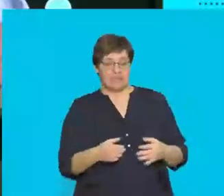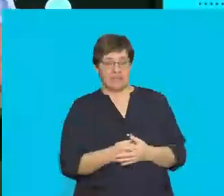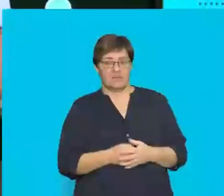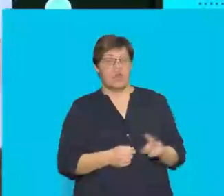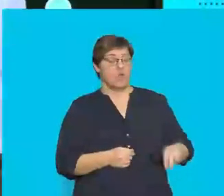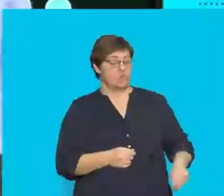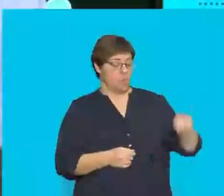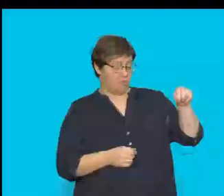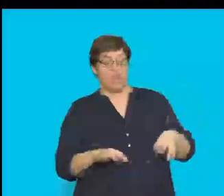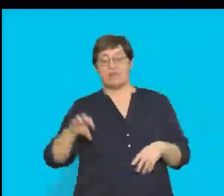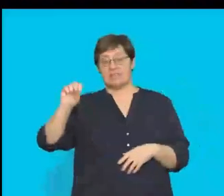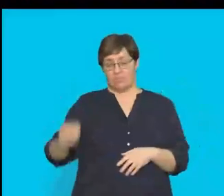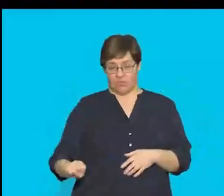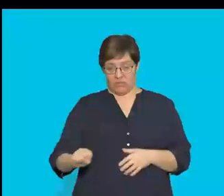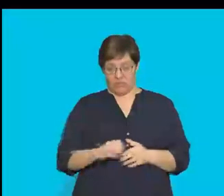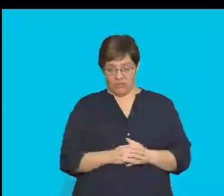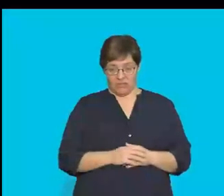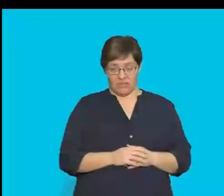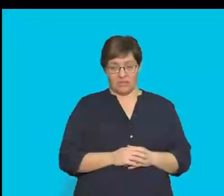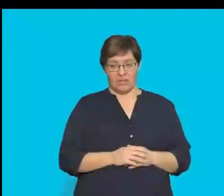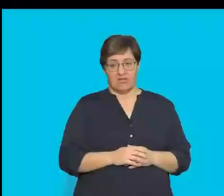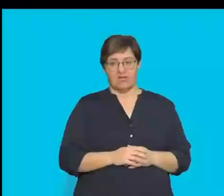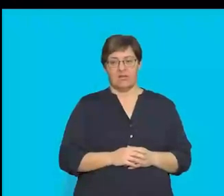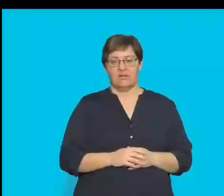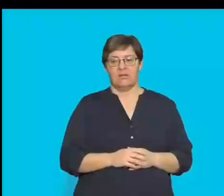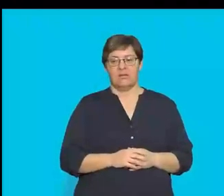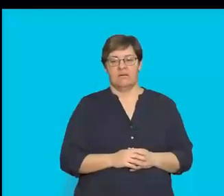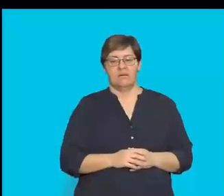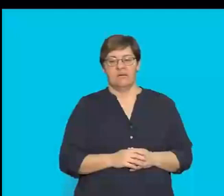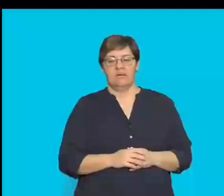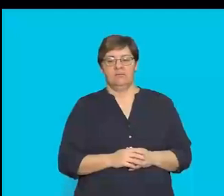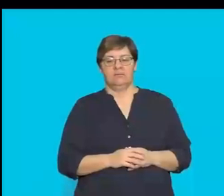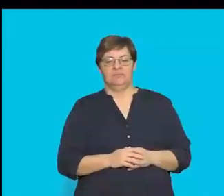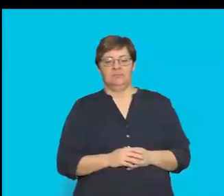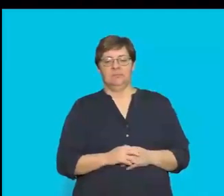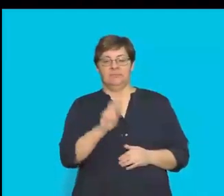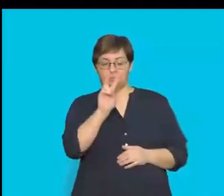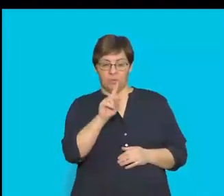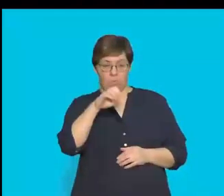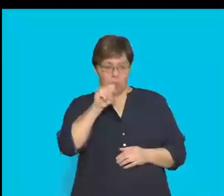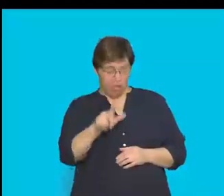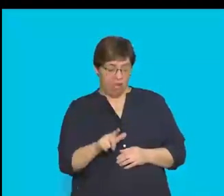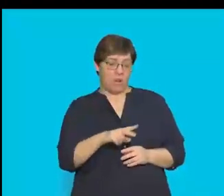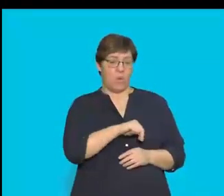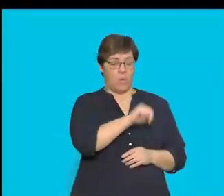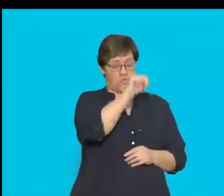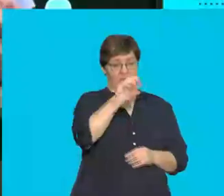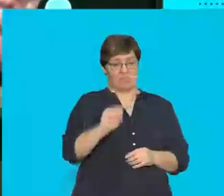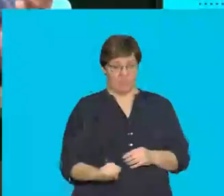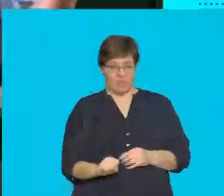and the South Pole. So we have two poles, North and South, and they are different from each